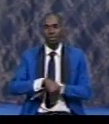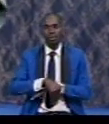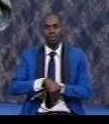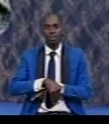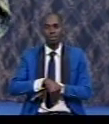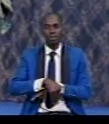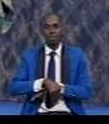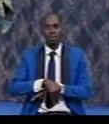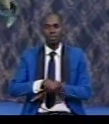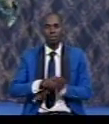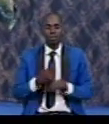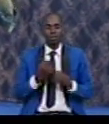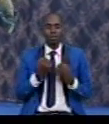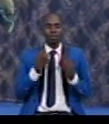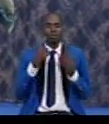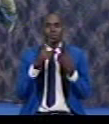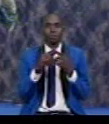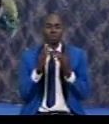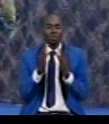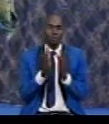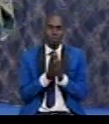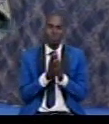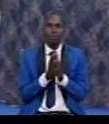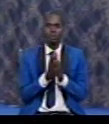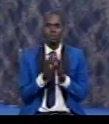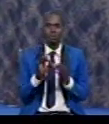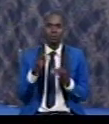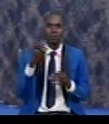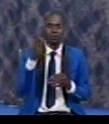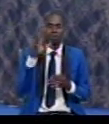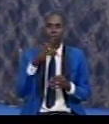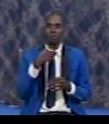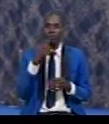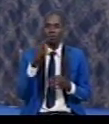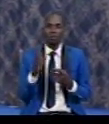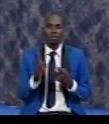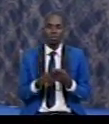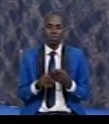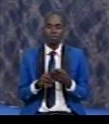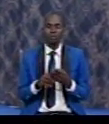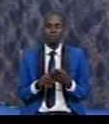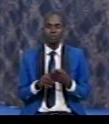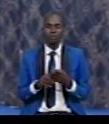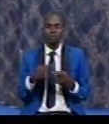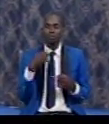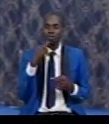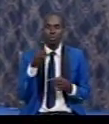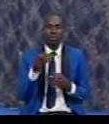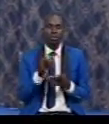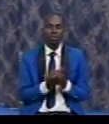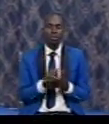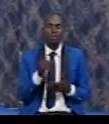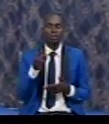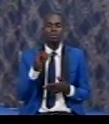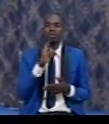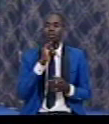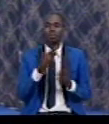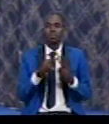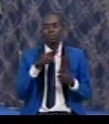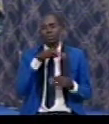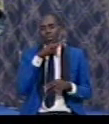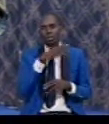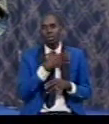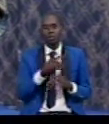I woke up to pray. The Spirit of God ministered to me that I was very dirty, very, very dirty. So I started